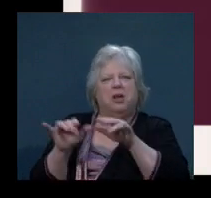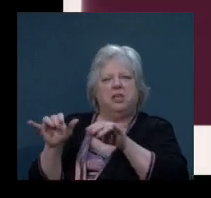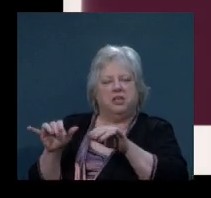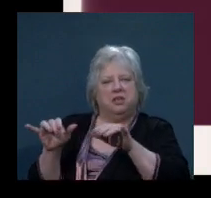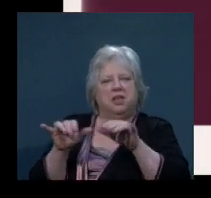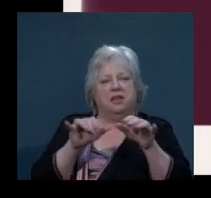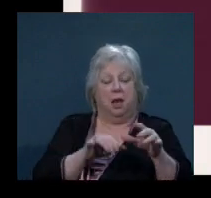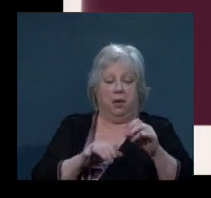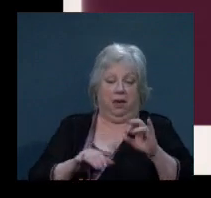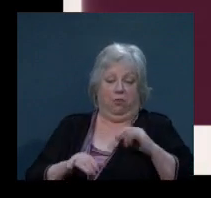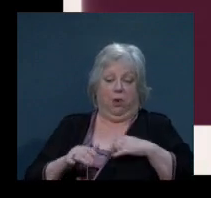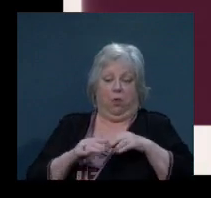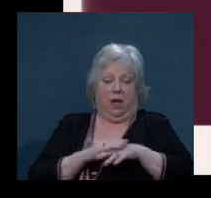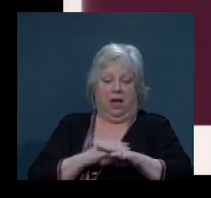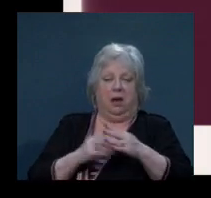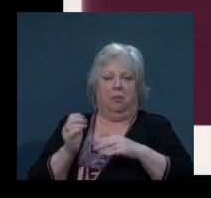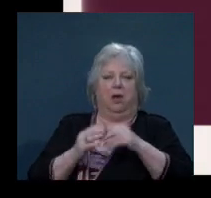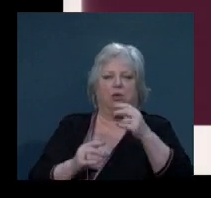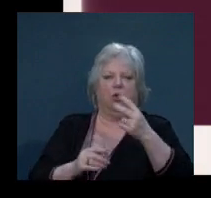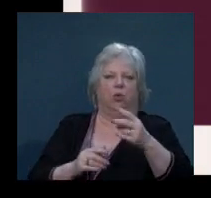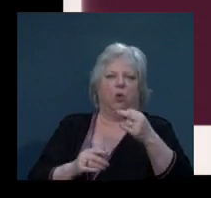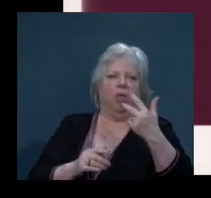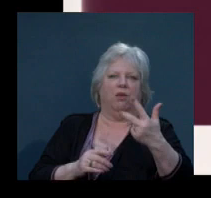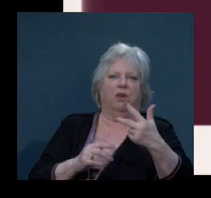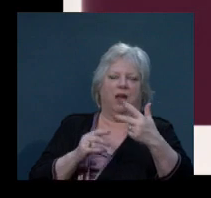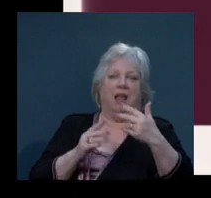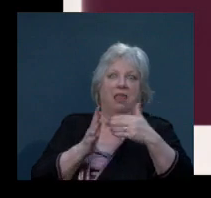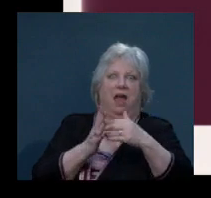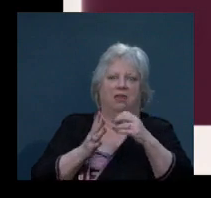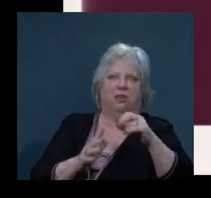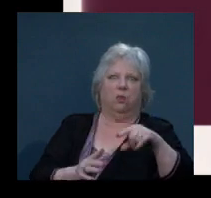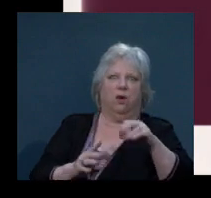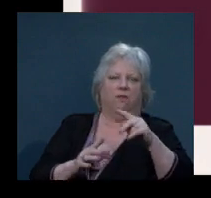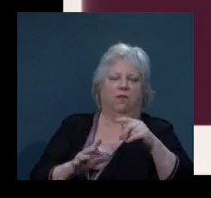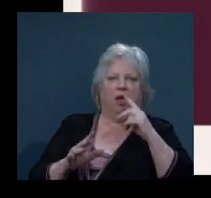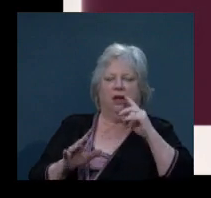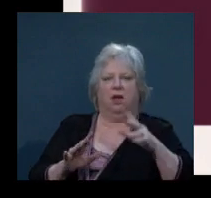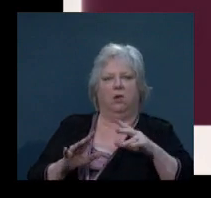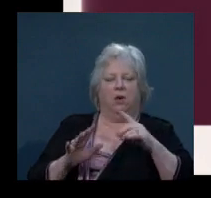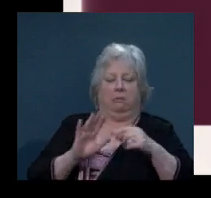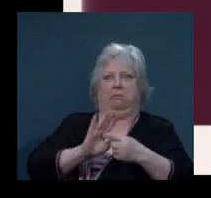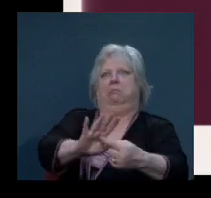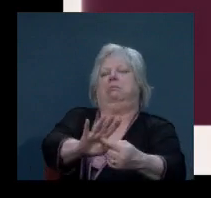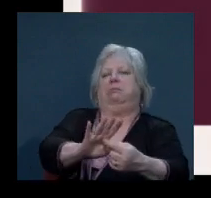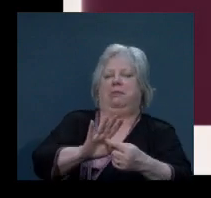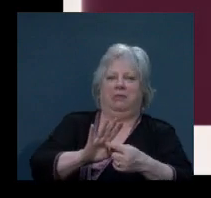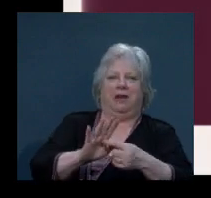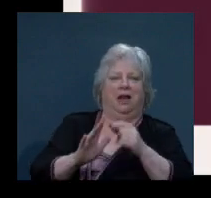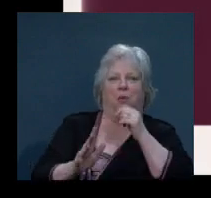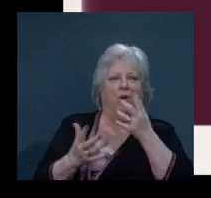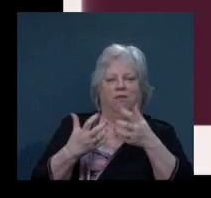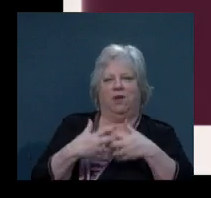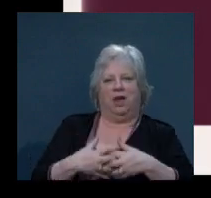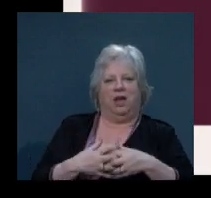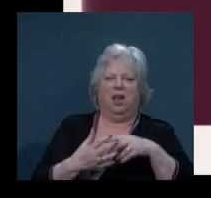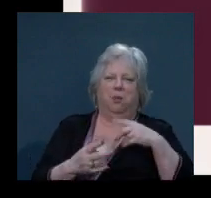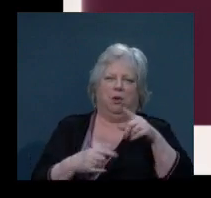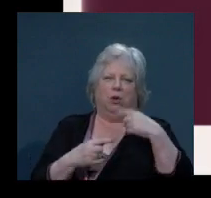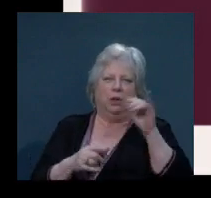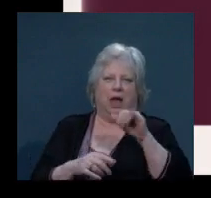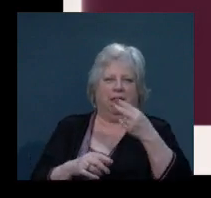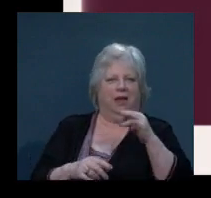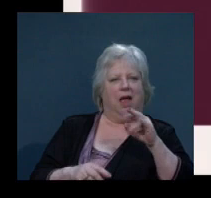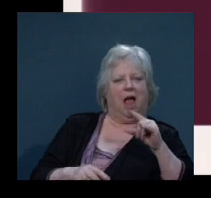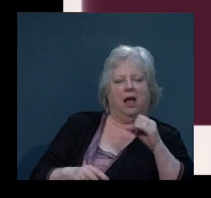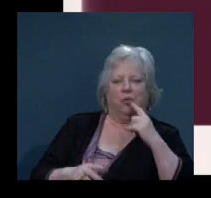if we went and built a 2,000 or 3,000 square foot house, it would really be out of character with the neighborhood. It really, you'd end up like what they have up in the Heights, where you have these